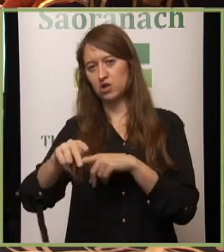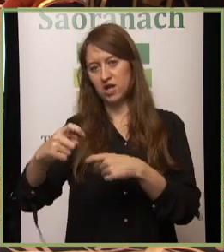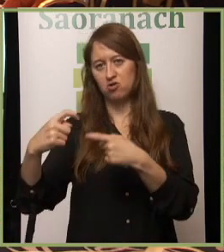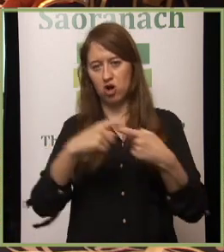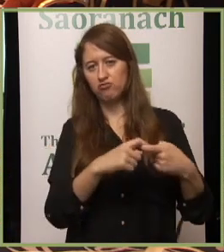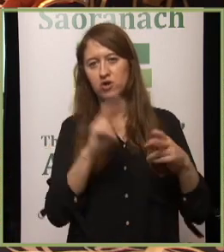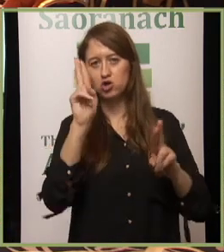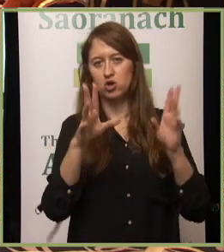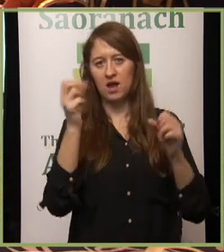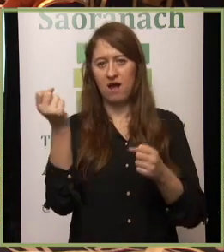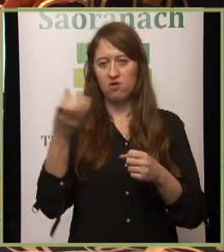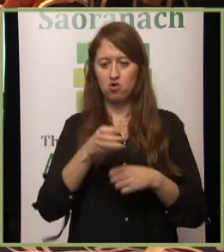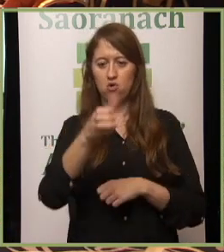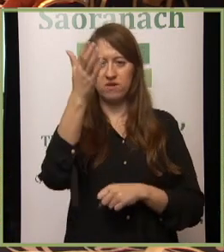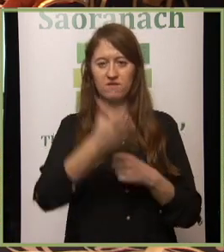and be licensed.